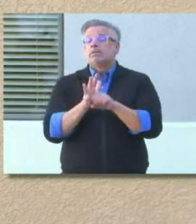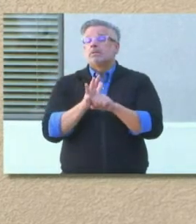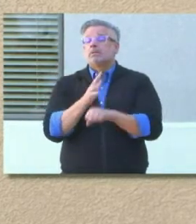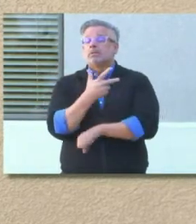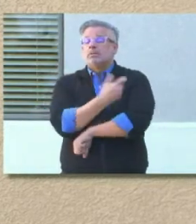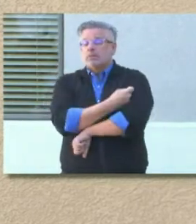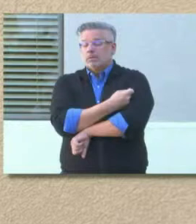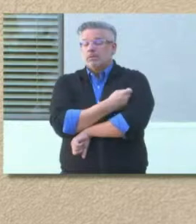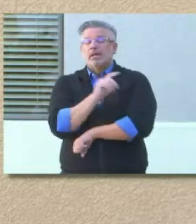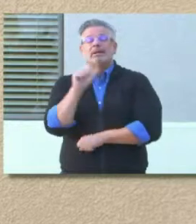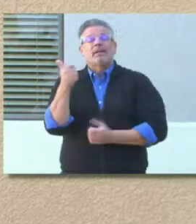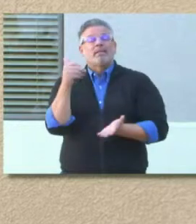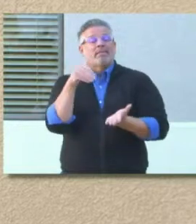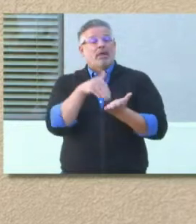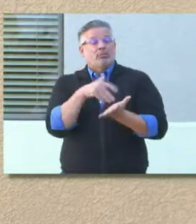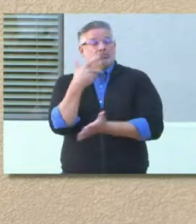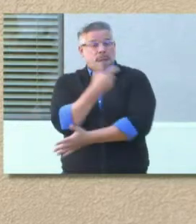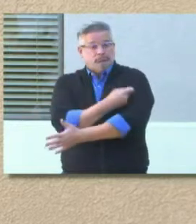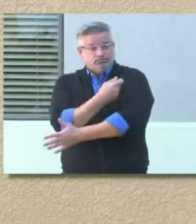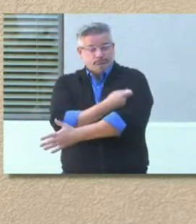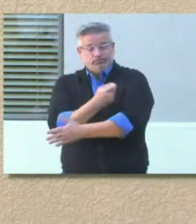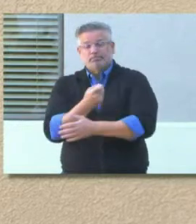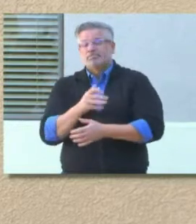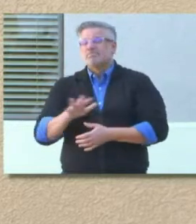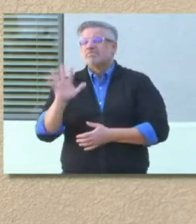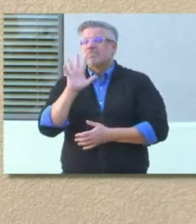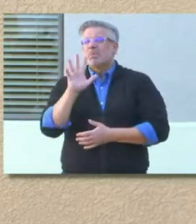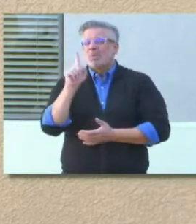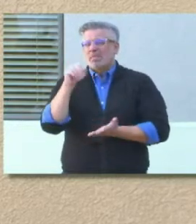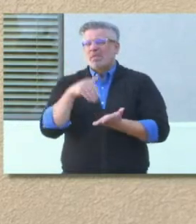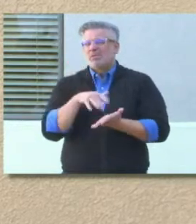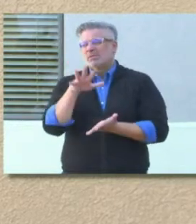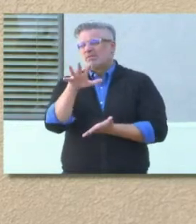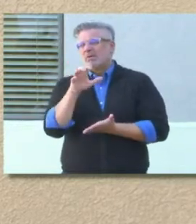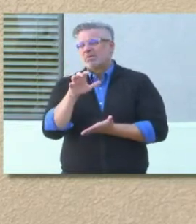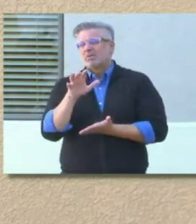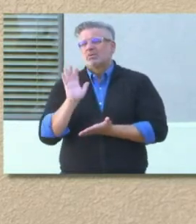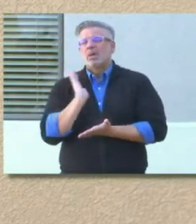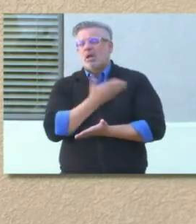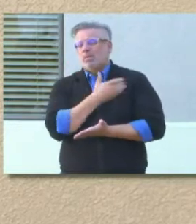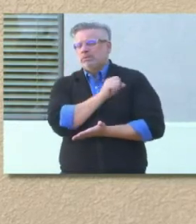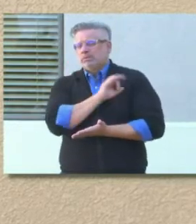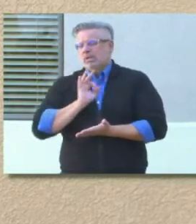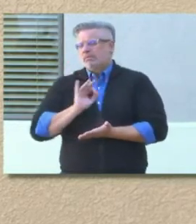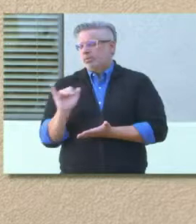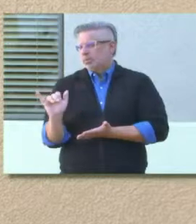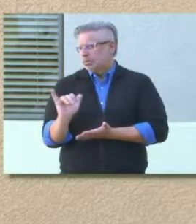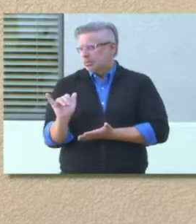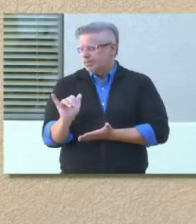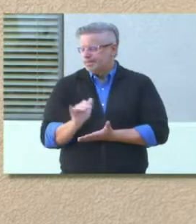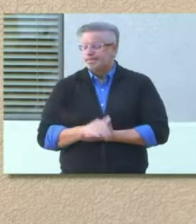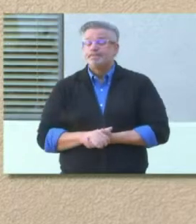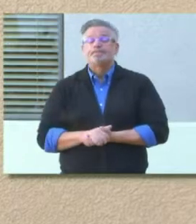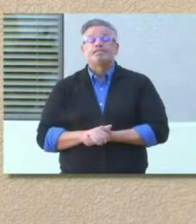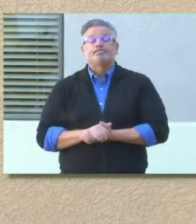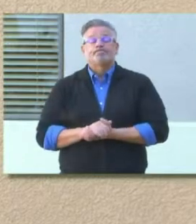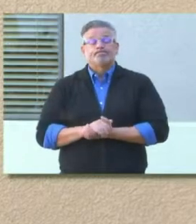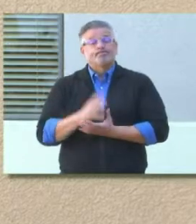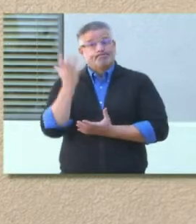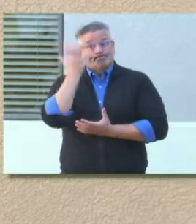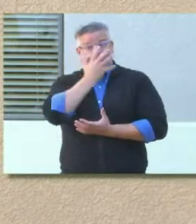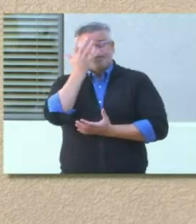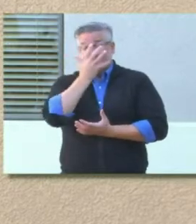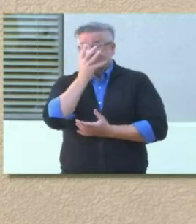an additional 10,000 vaccines, which include about 1,500 to our staff here. So that has had an